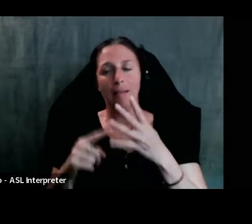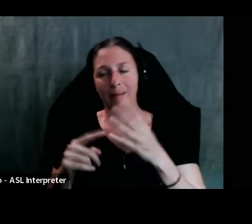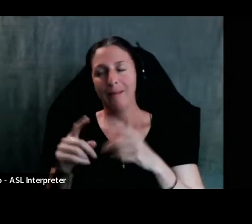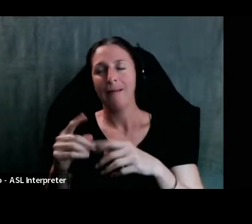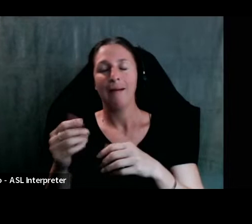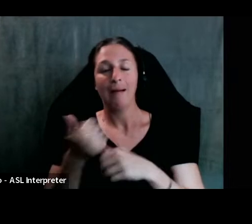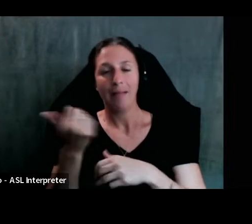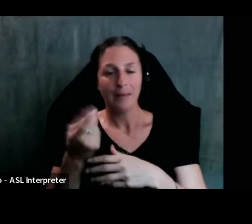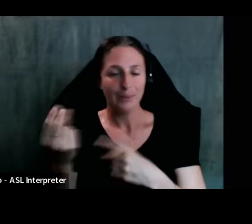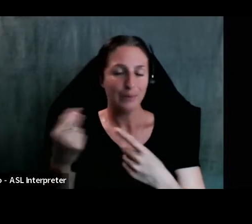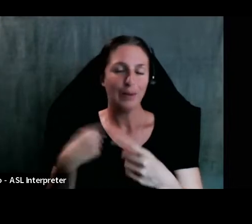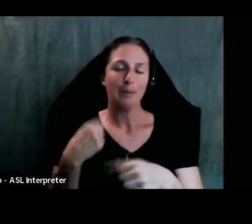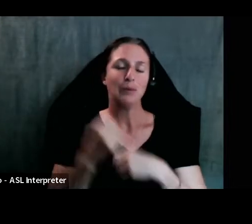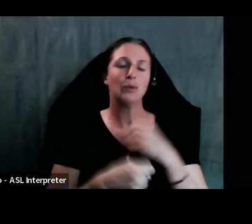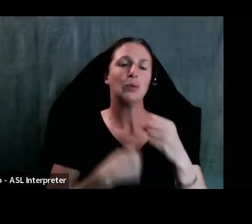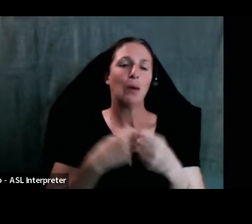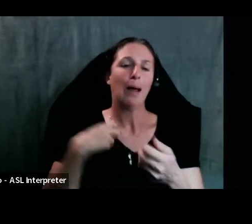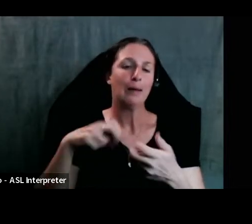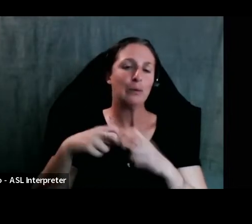something.